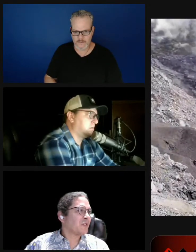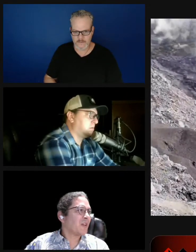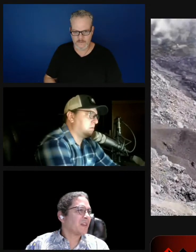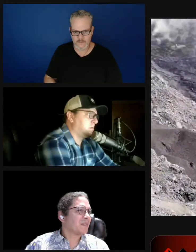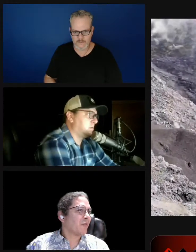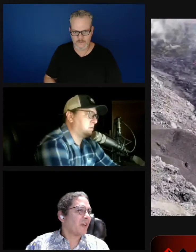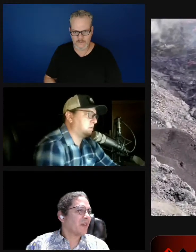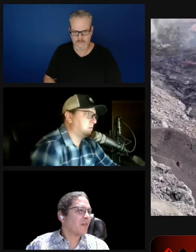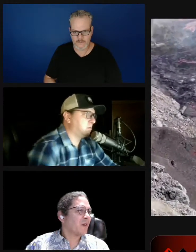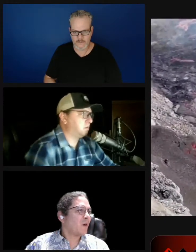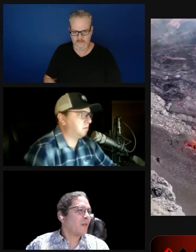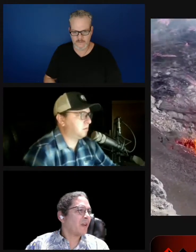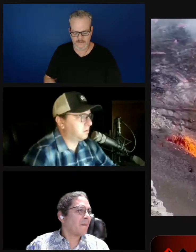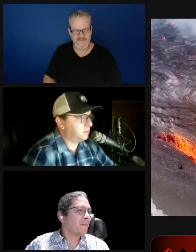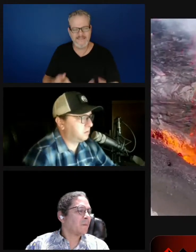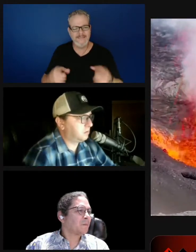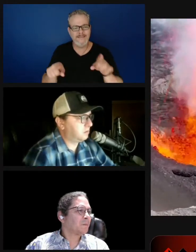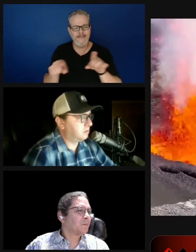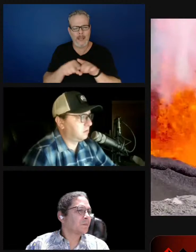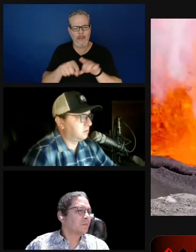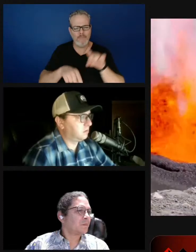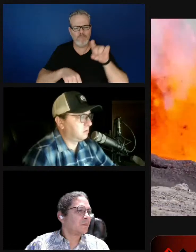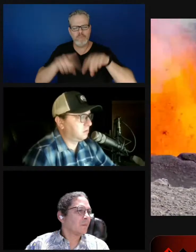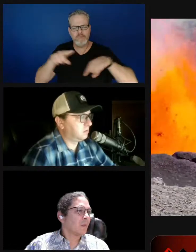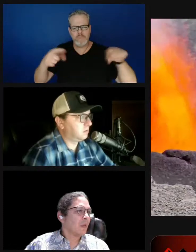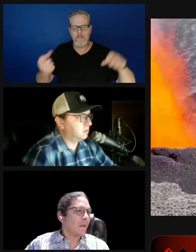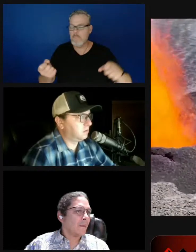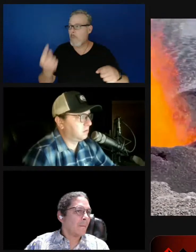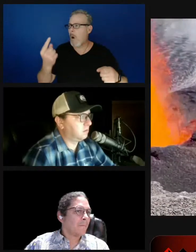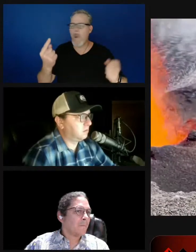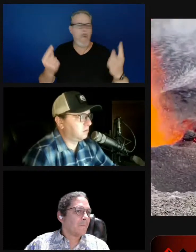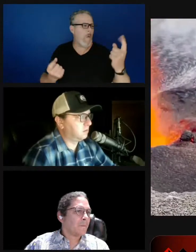similar features, a lot of spray and a crater wall there.